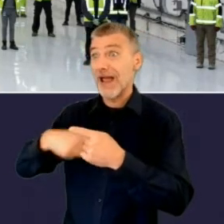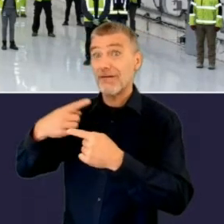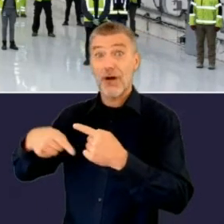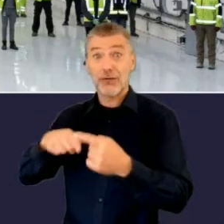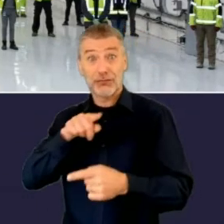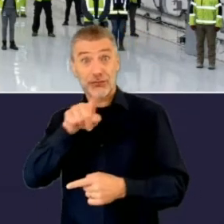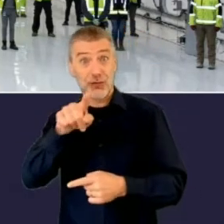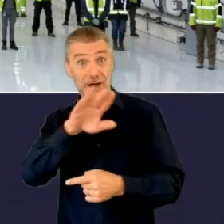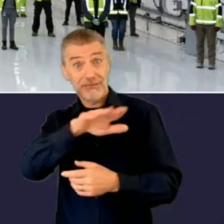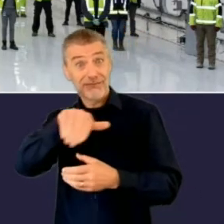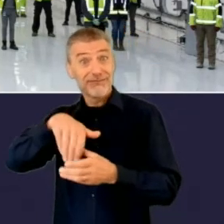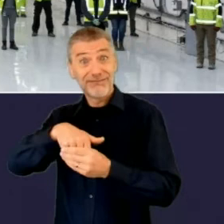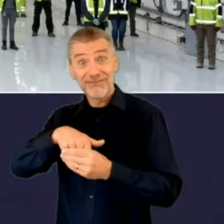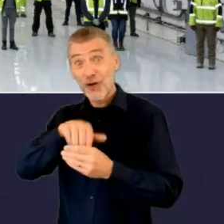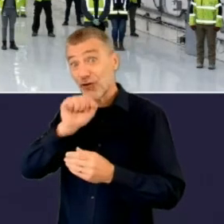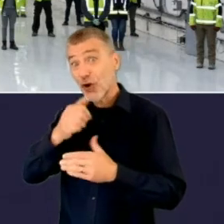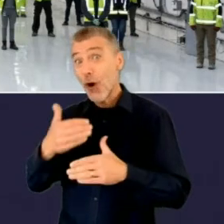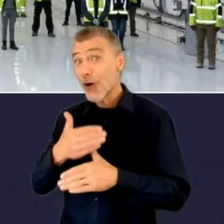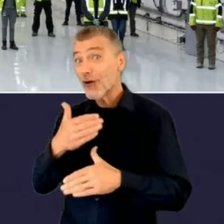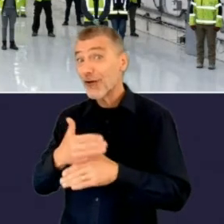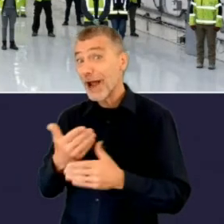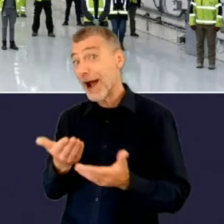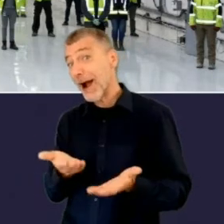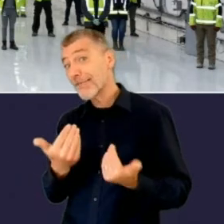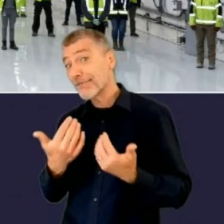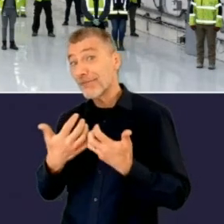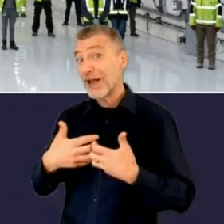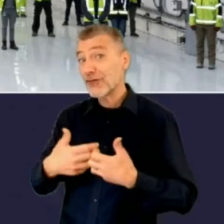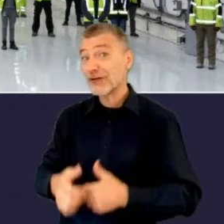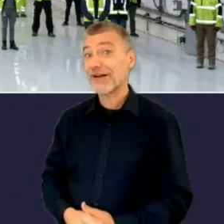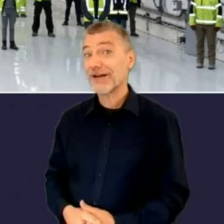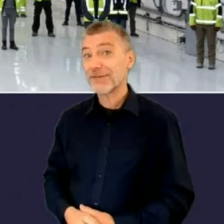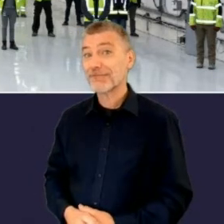take your career into engineering. Thank you.